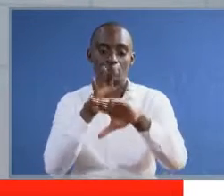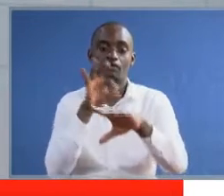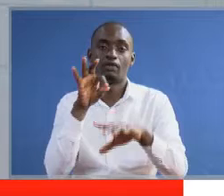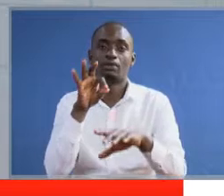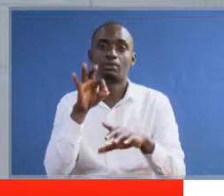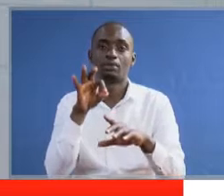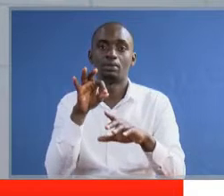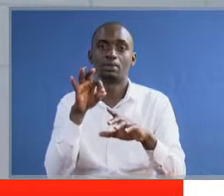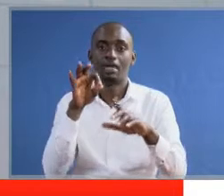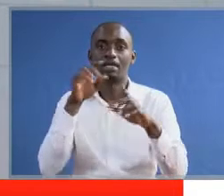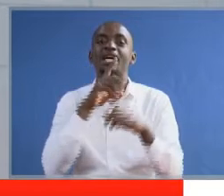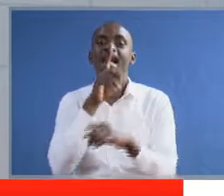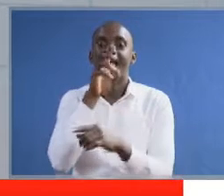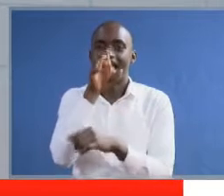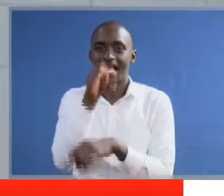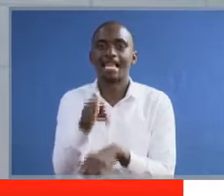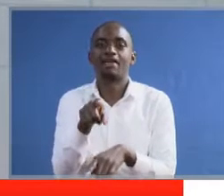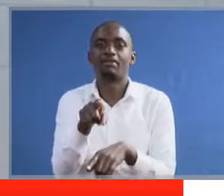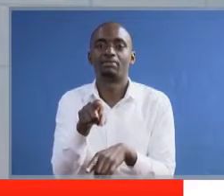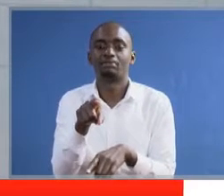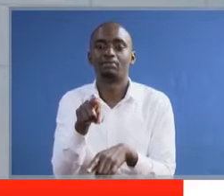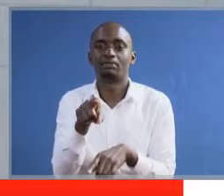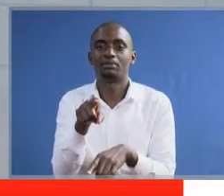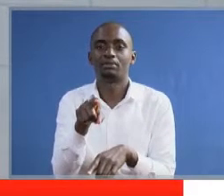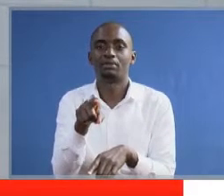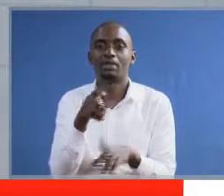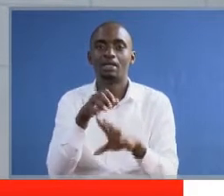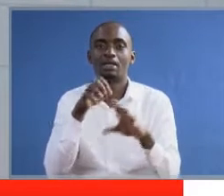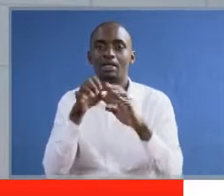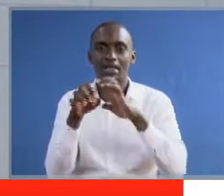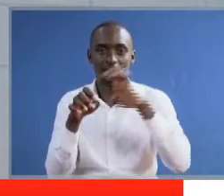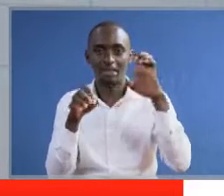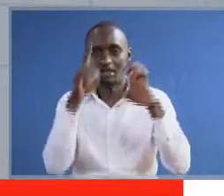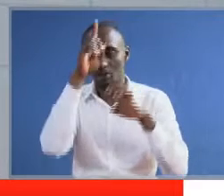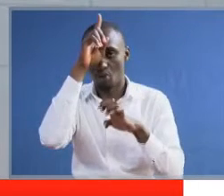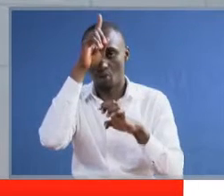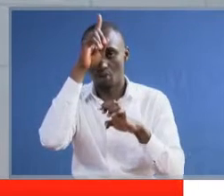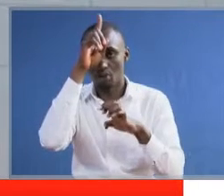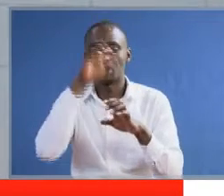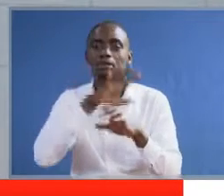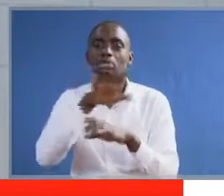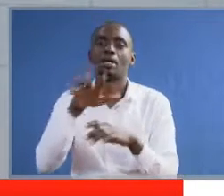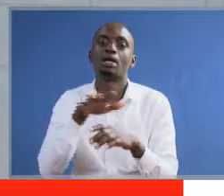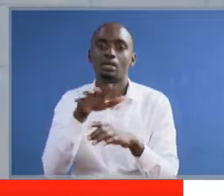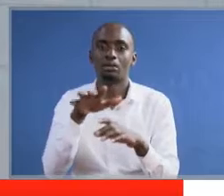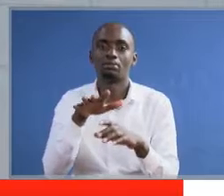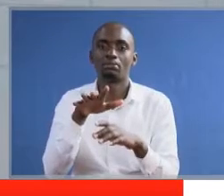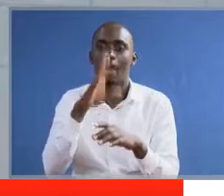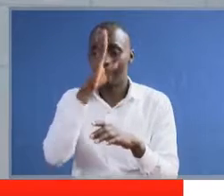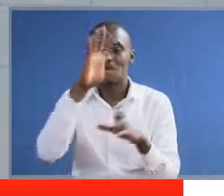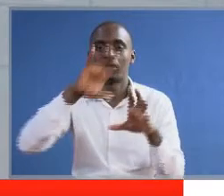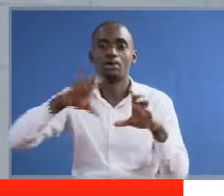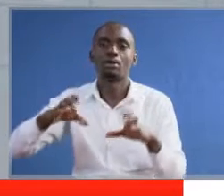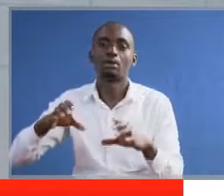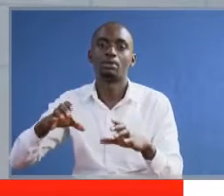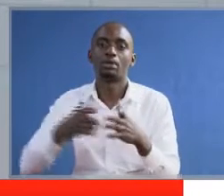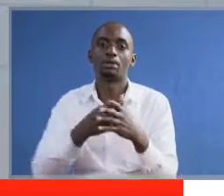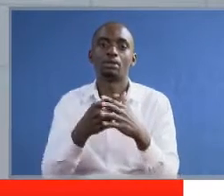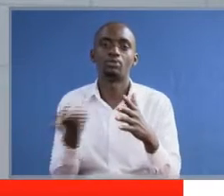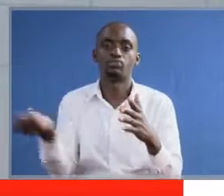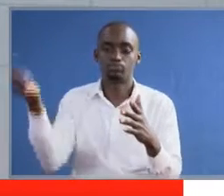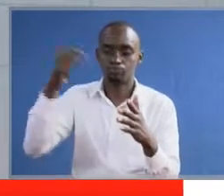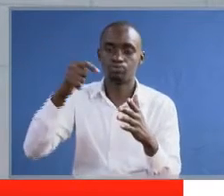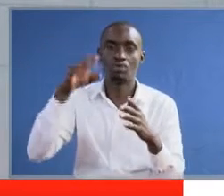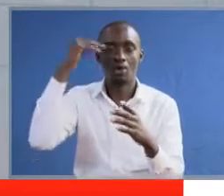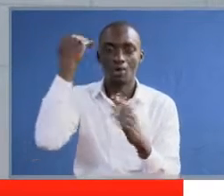20 pieces of elephant tusks yesterday evening in East Pokot area, Baringo County. The suspects were later arraigned before Cabernet Law